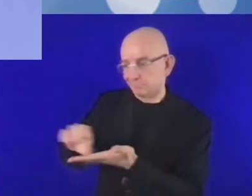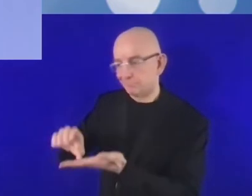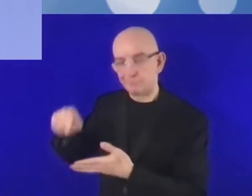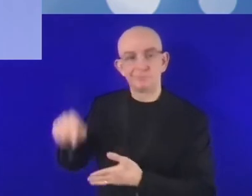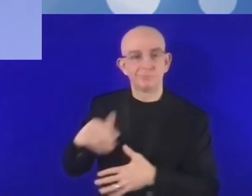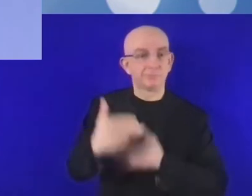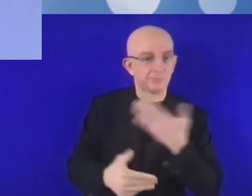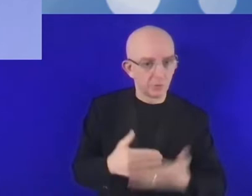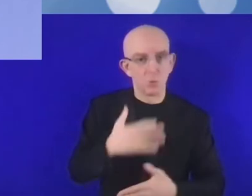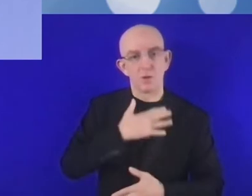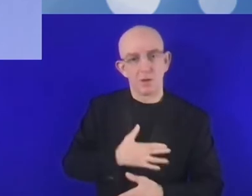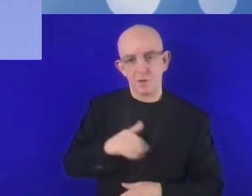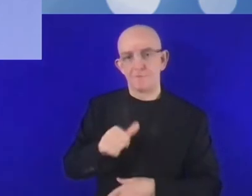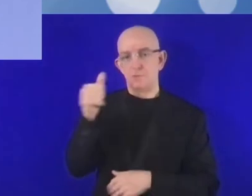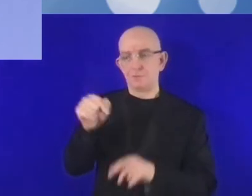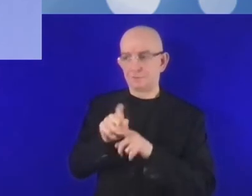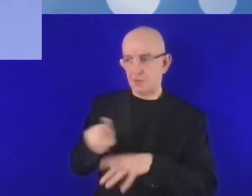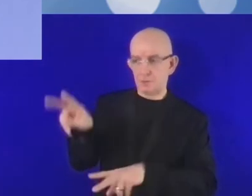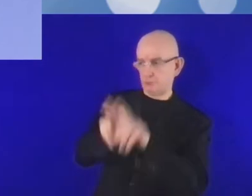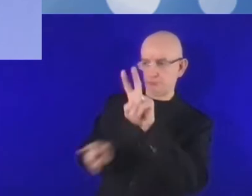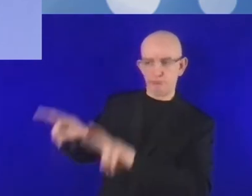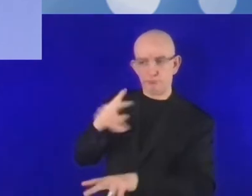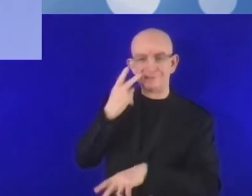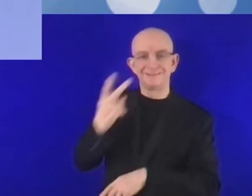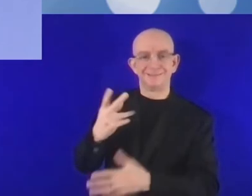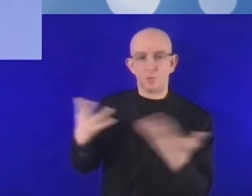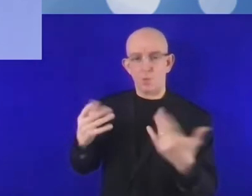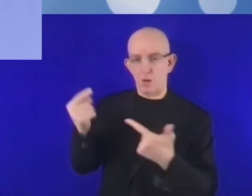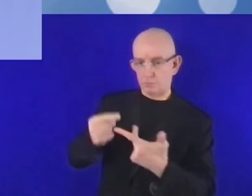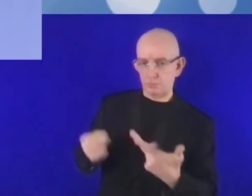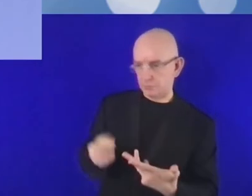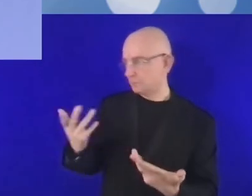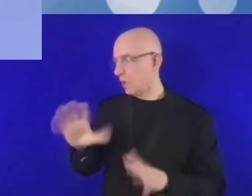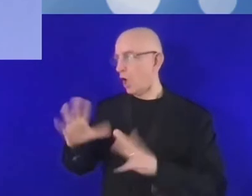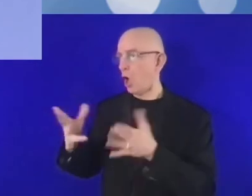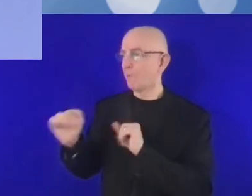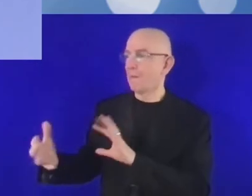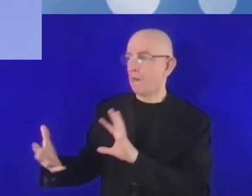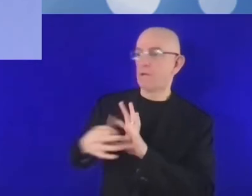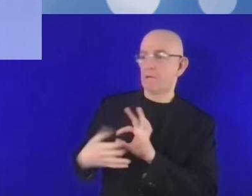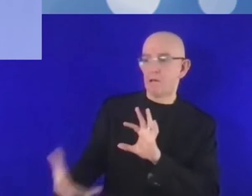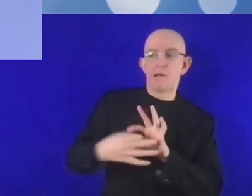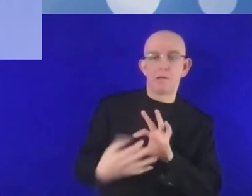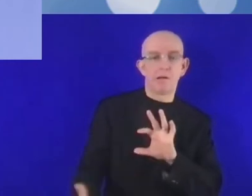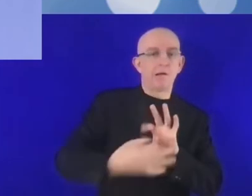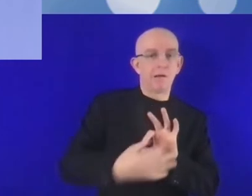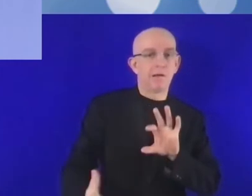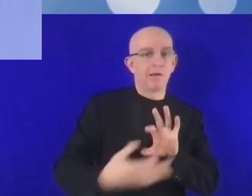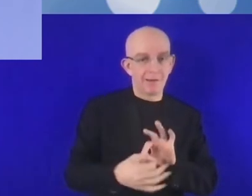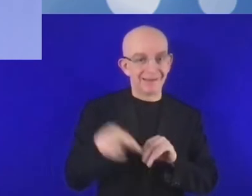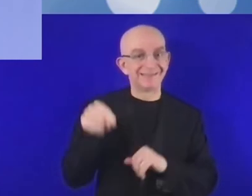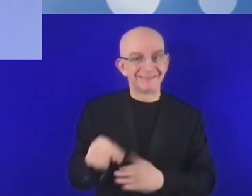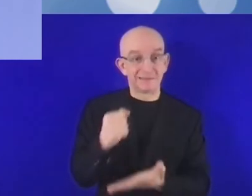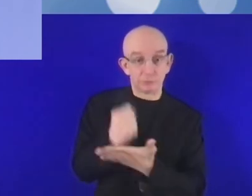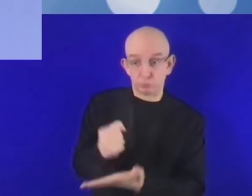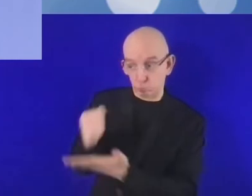attract our innovative businesses from the establishment of their innovation in